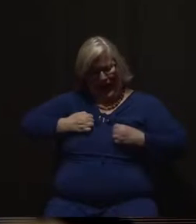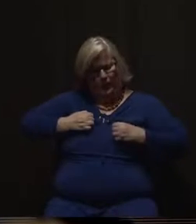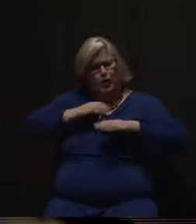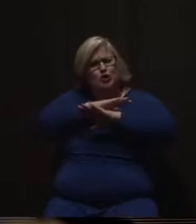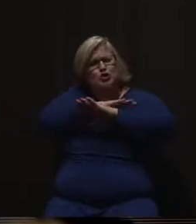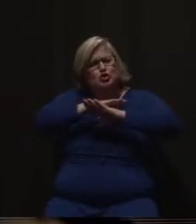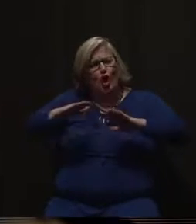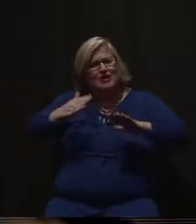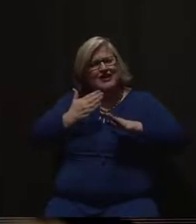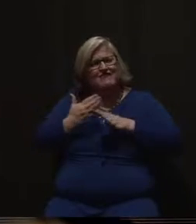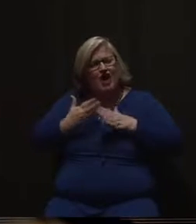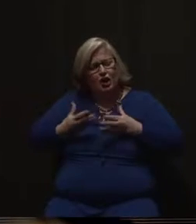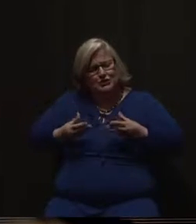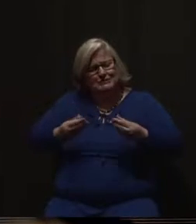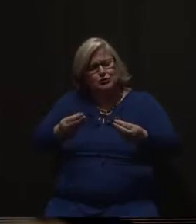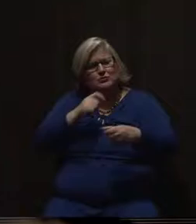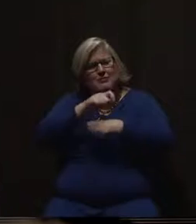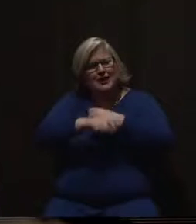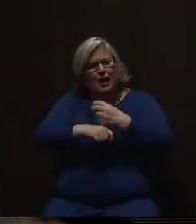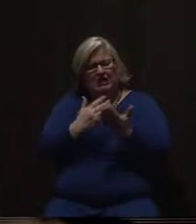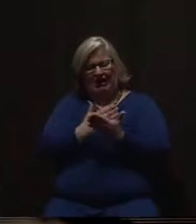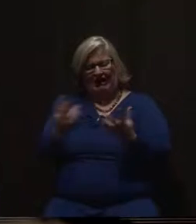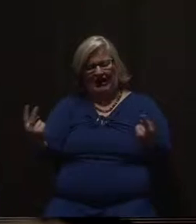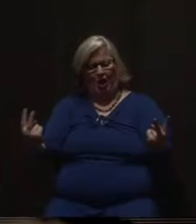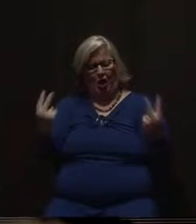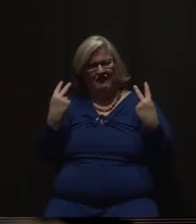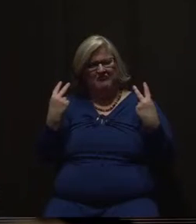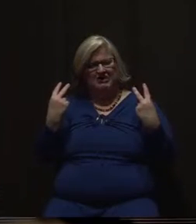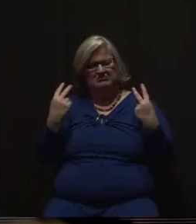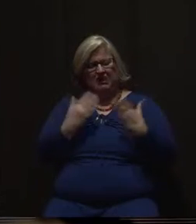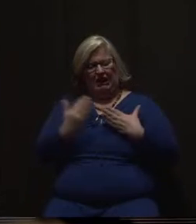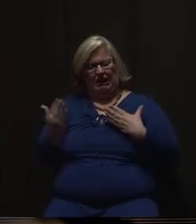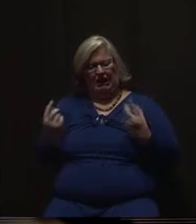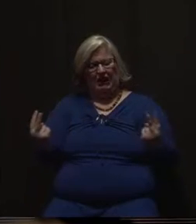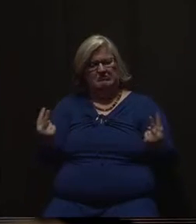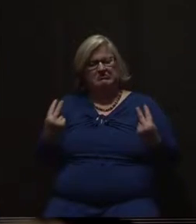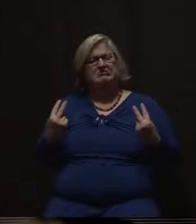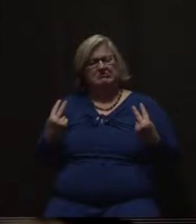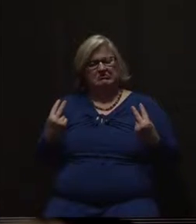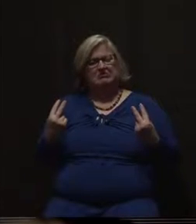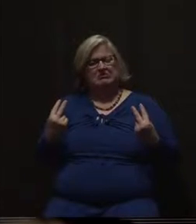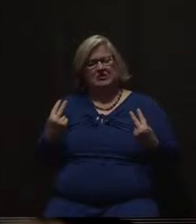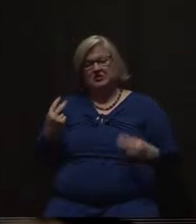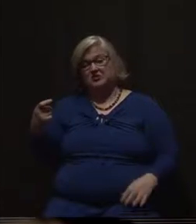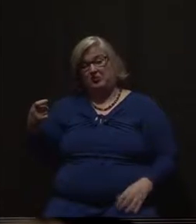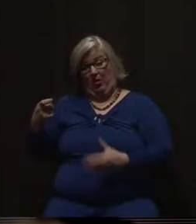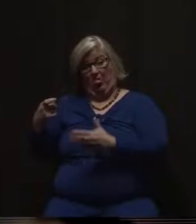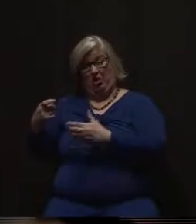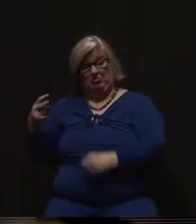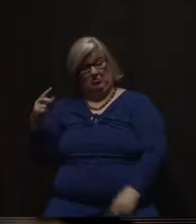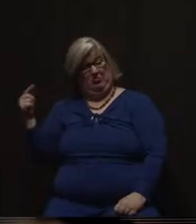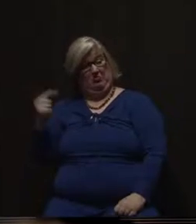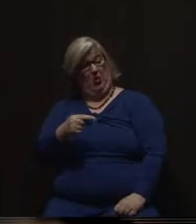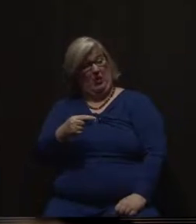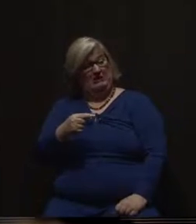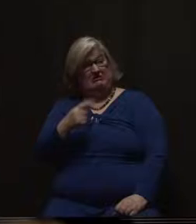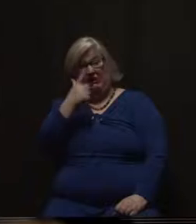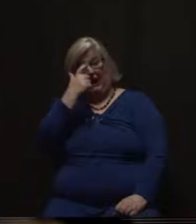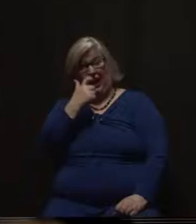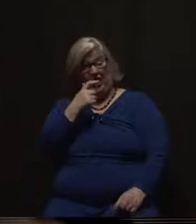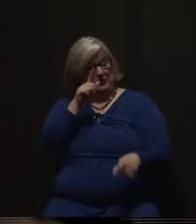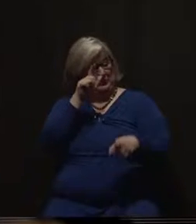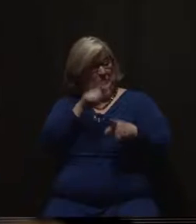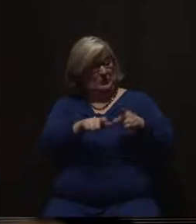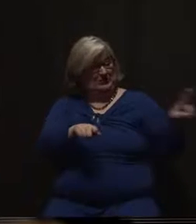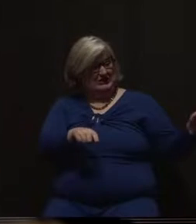dysfunctionalities become a lot more visible and more obvious, and so the right can point to them, and the left can say, but you're doing the same, which is both